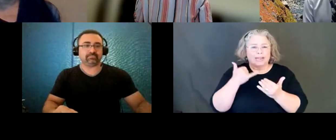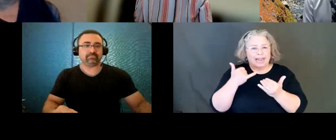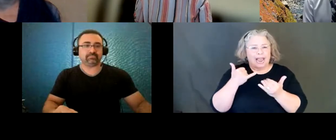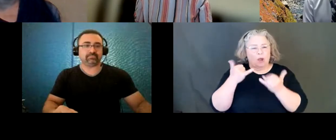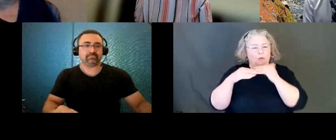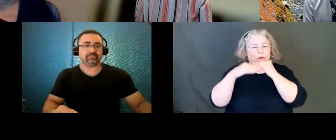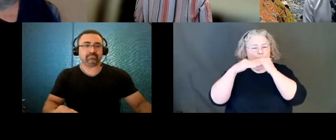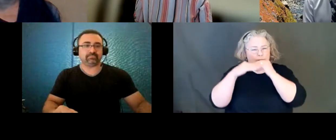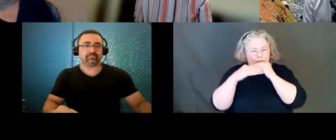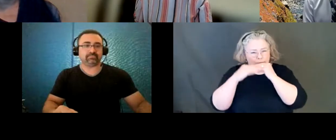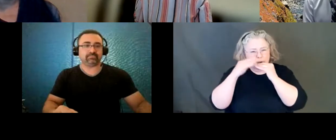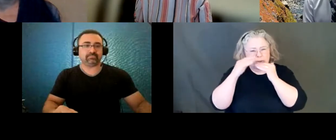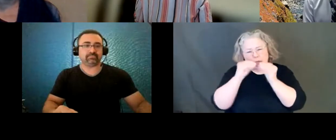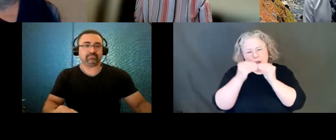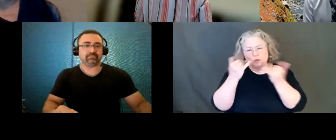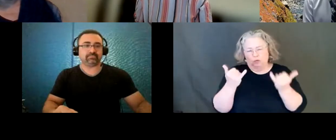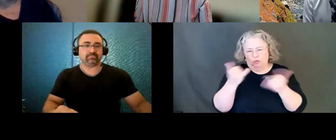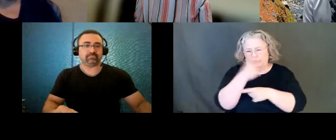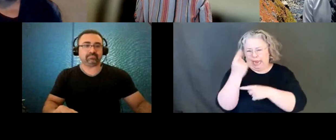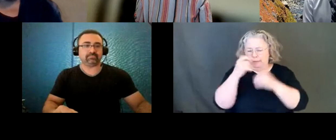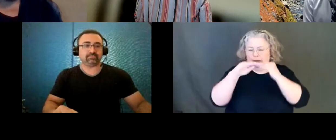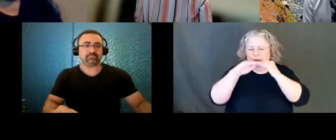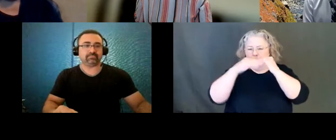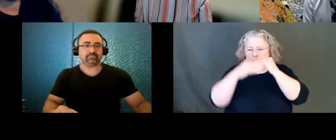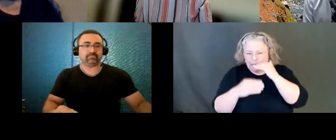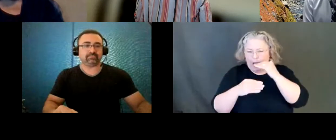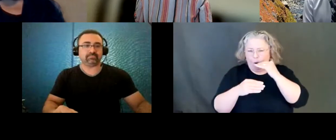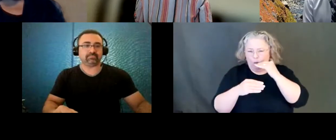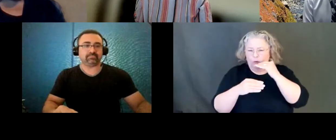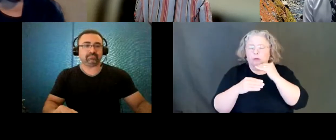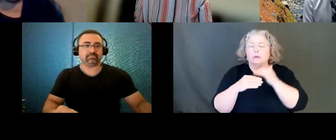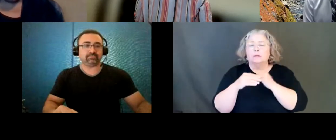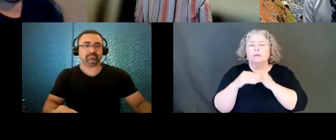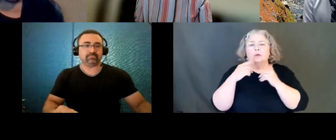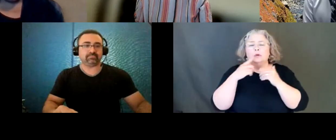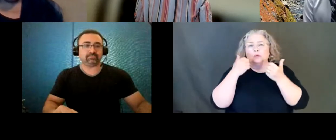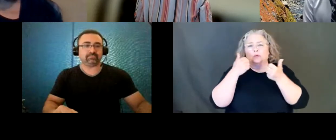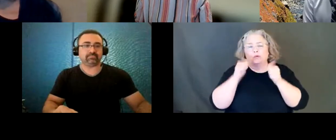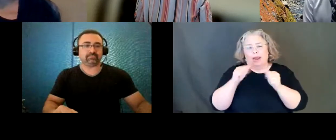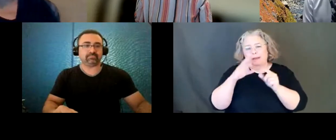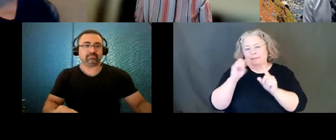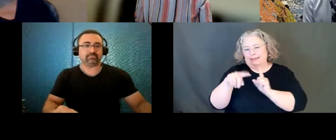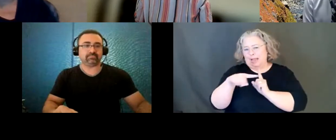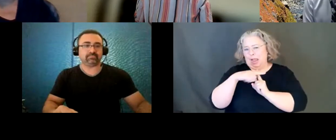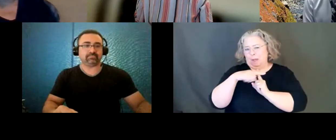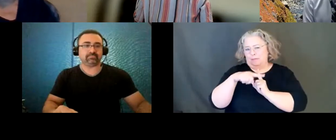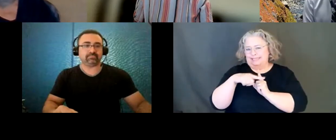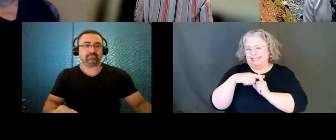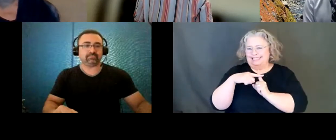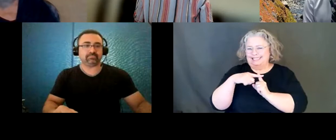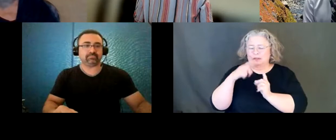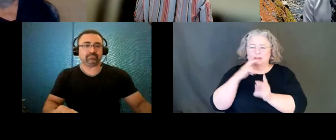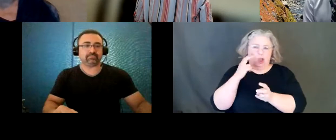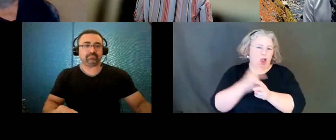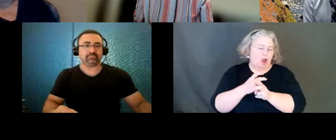the number went down a little bit today. So I'm trying to be optimistic, but it's hard to really tell